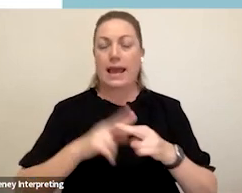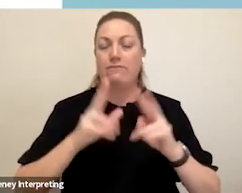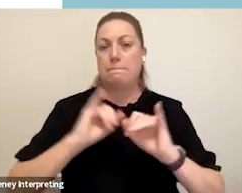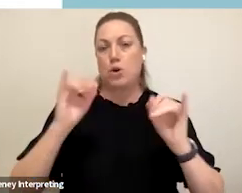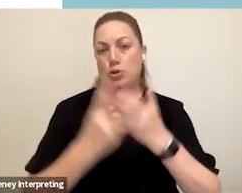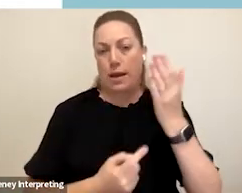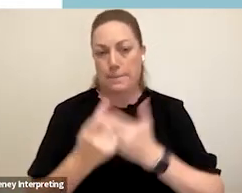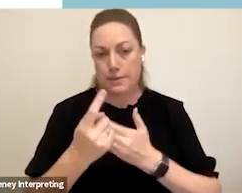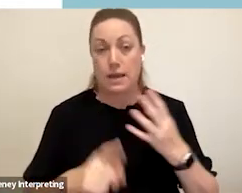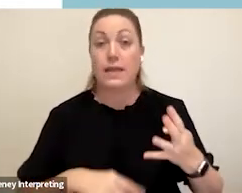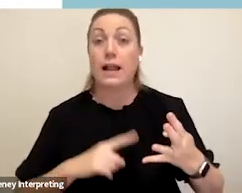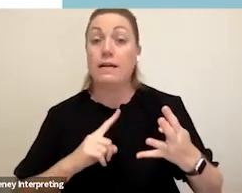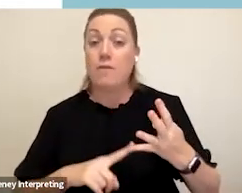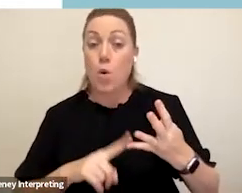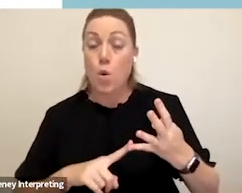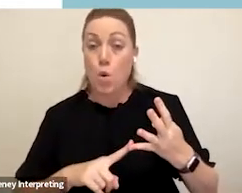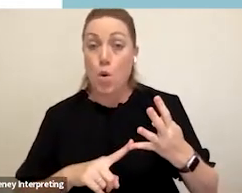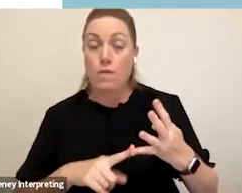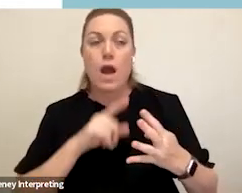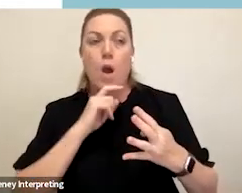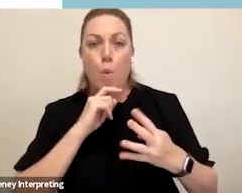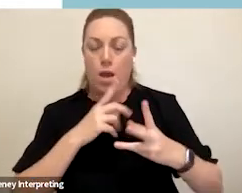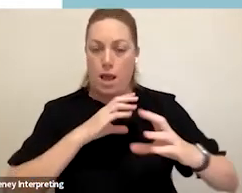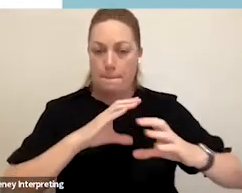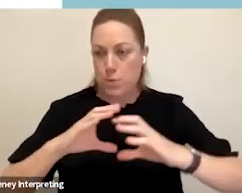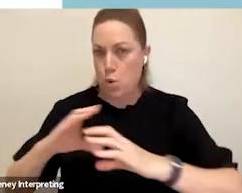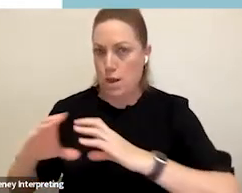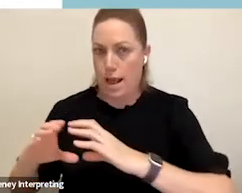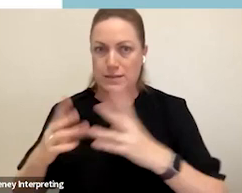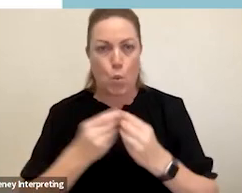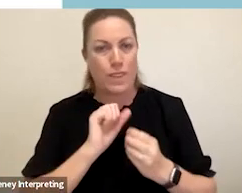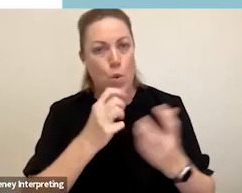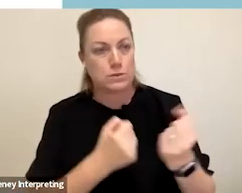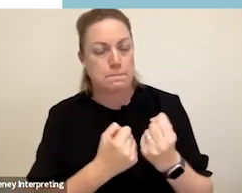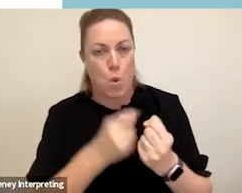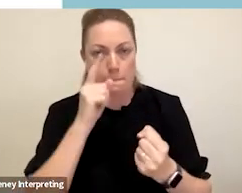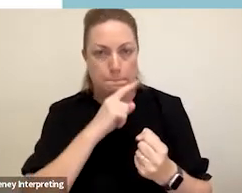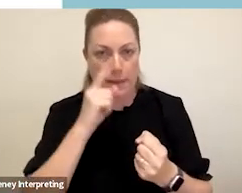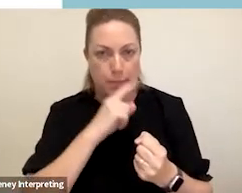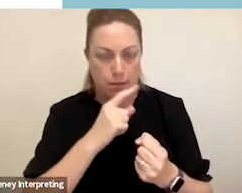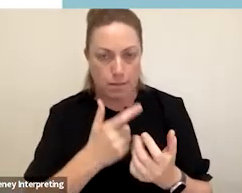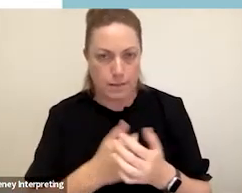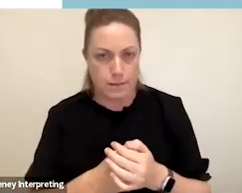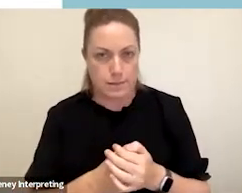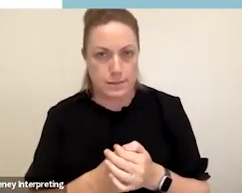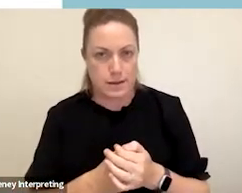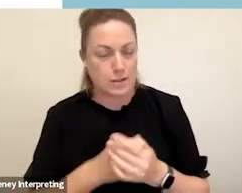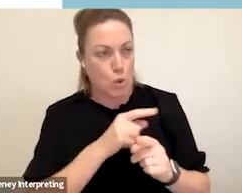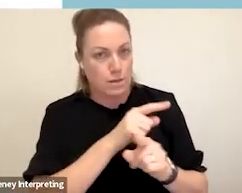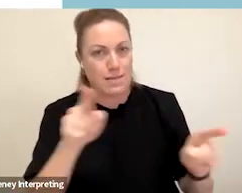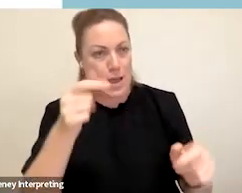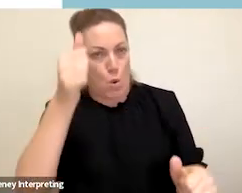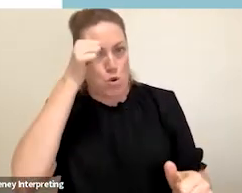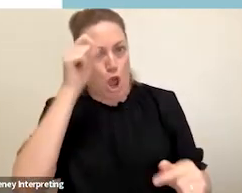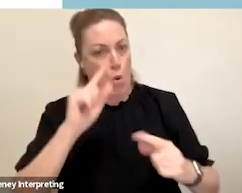4 is looping it all back in with your support network and communicating that plan back through your support network,